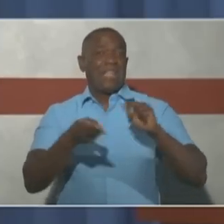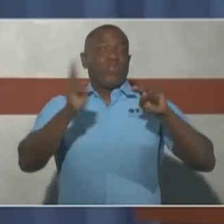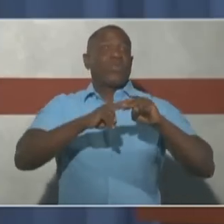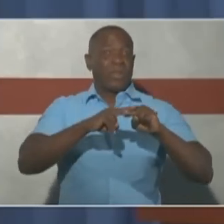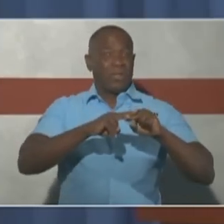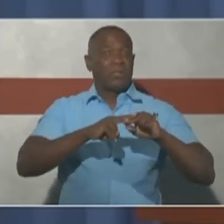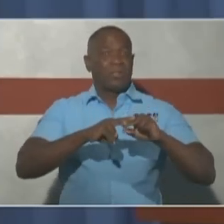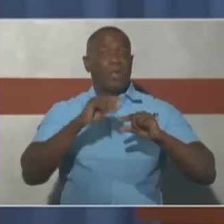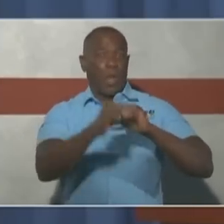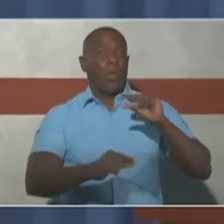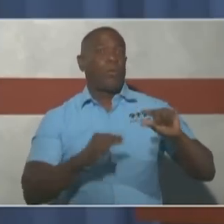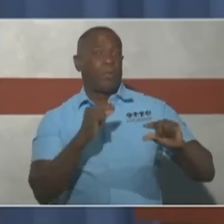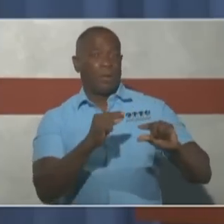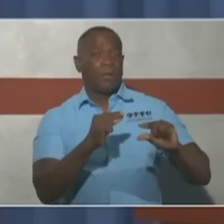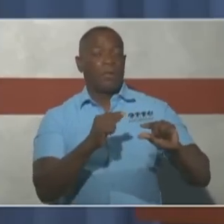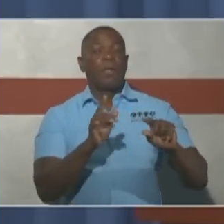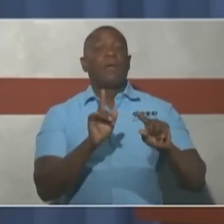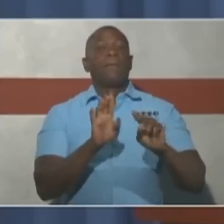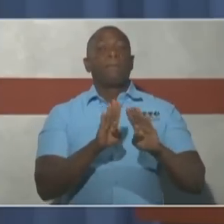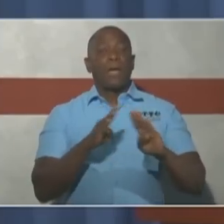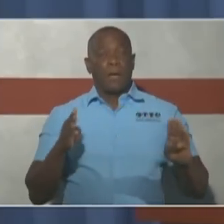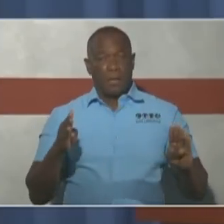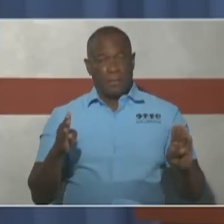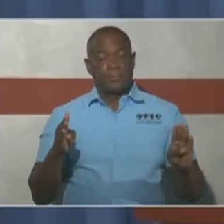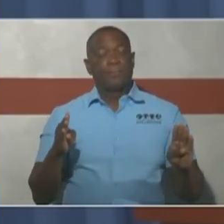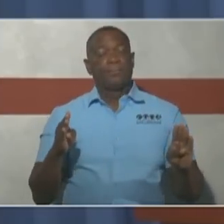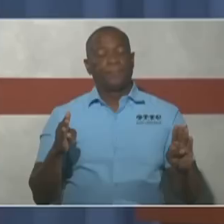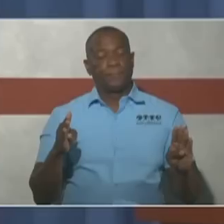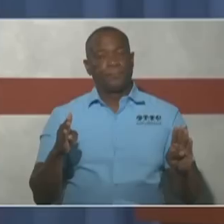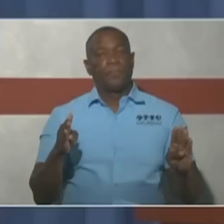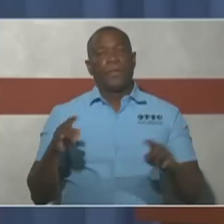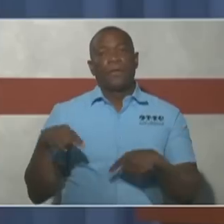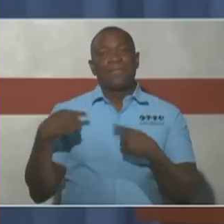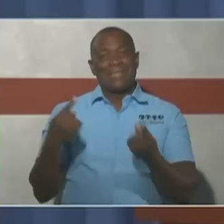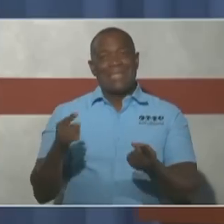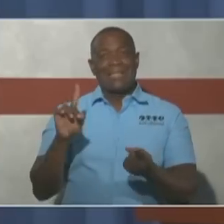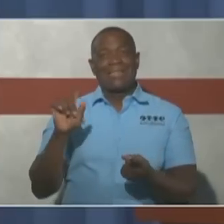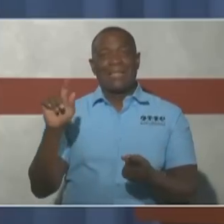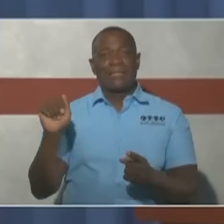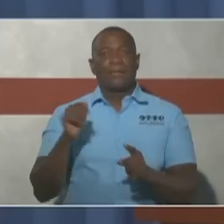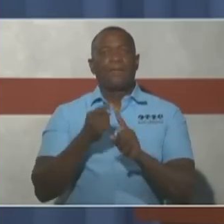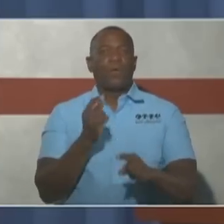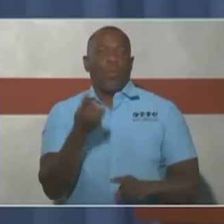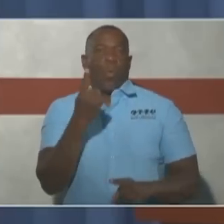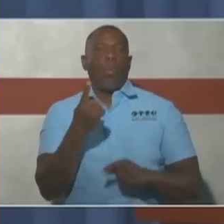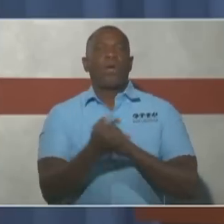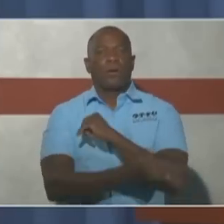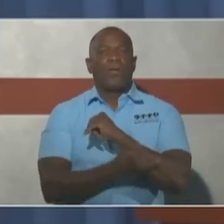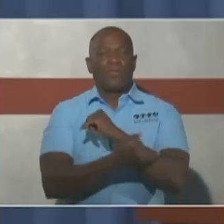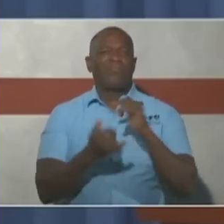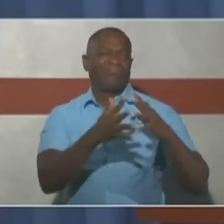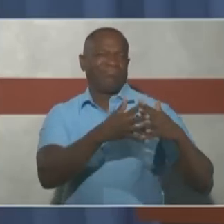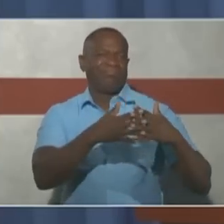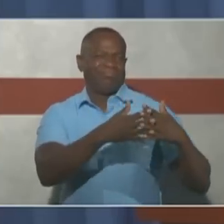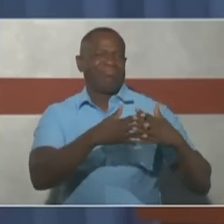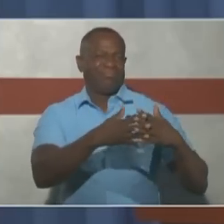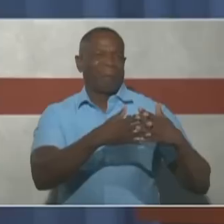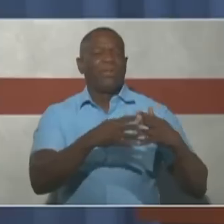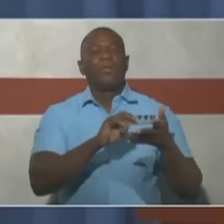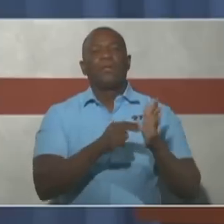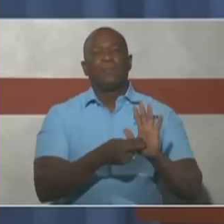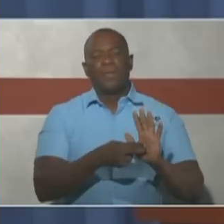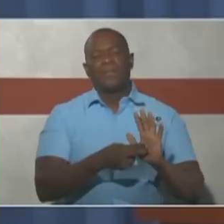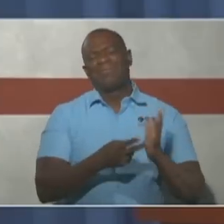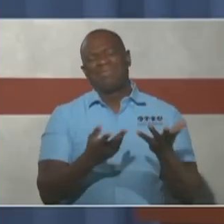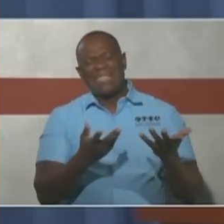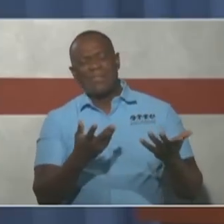may contribute to increases in case incidence globally. However, Since that data, those estimates,